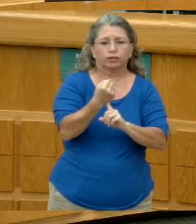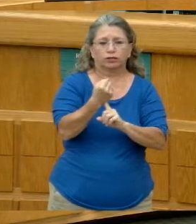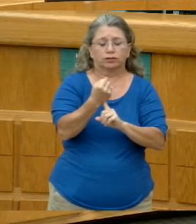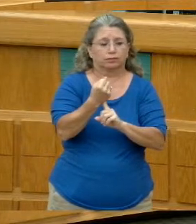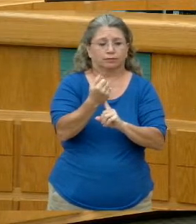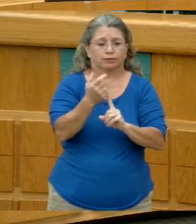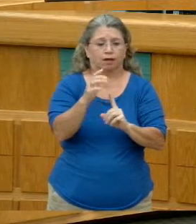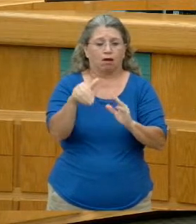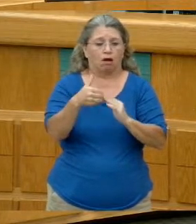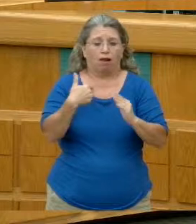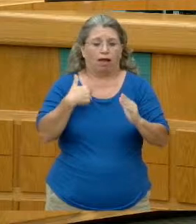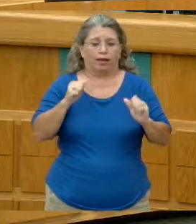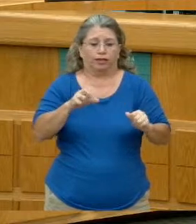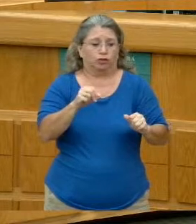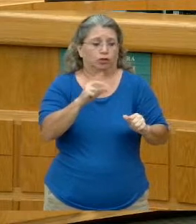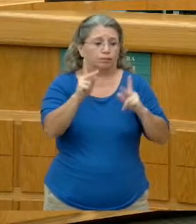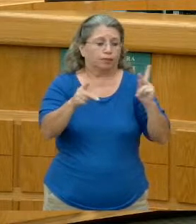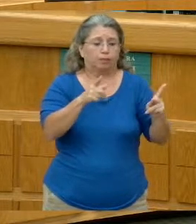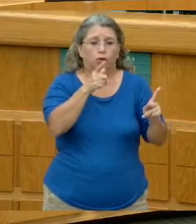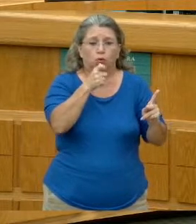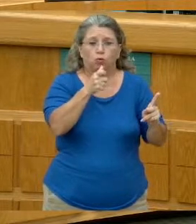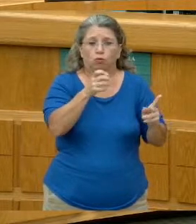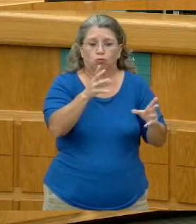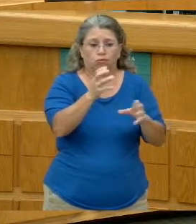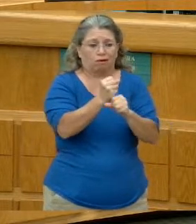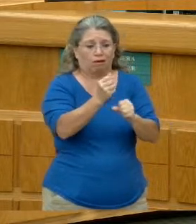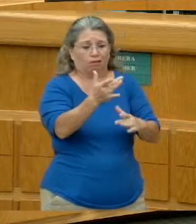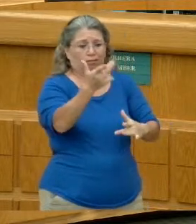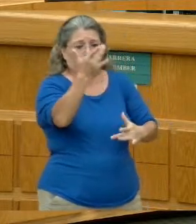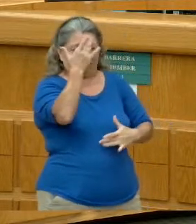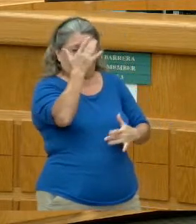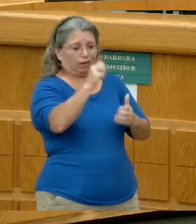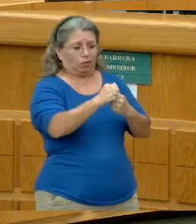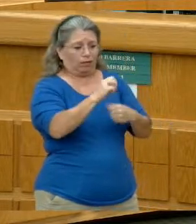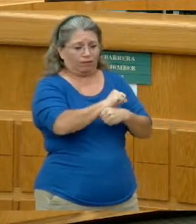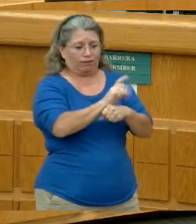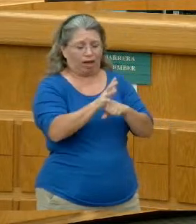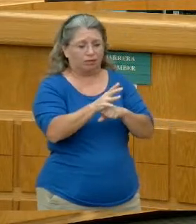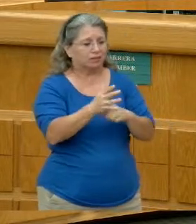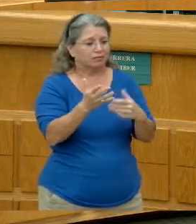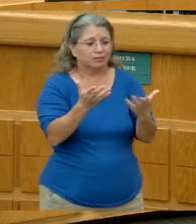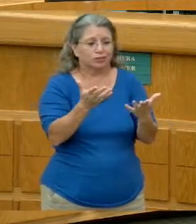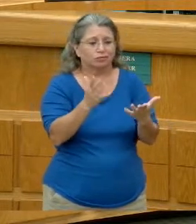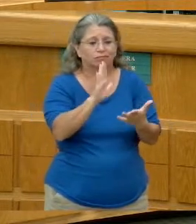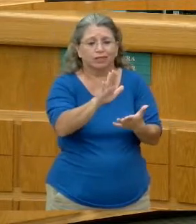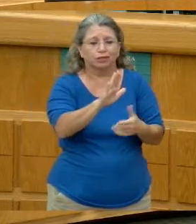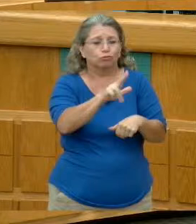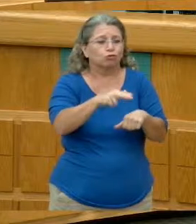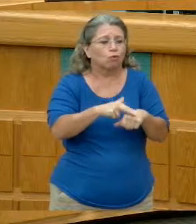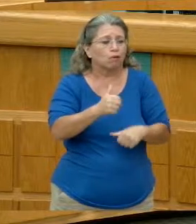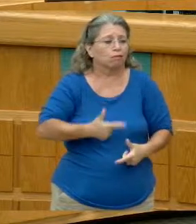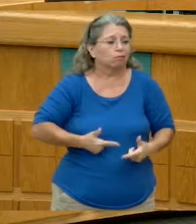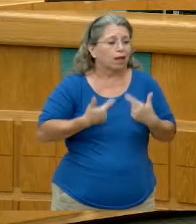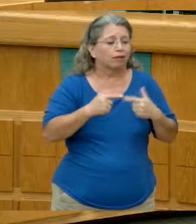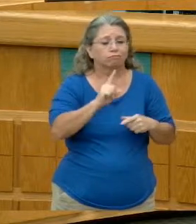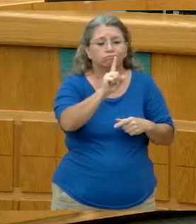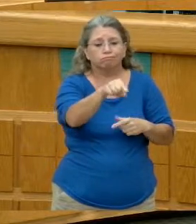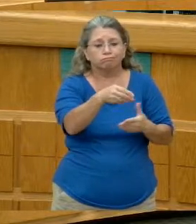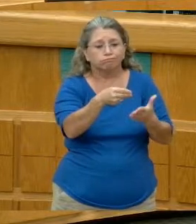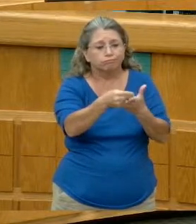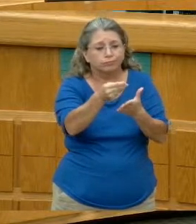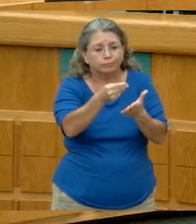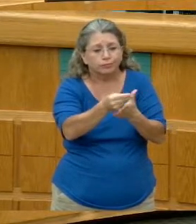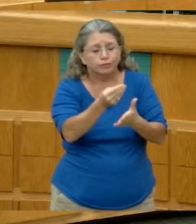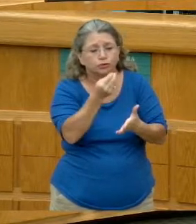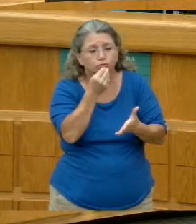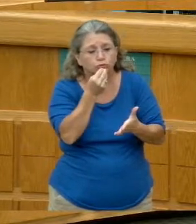this just lived life. They just went to the grocery store, or they just went to the drugstore, and they found this virus,